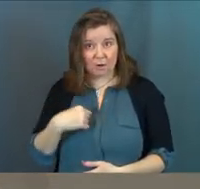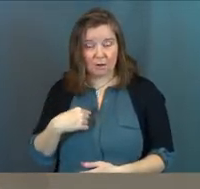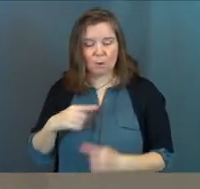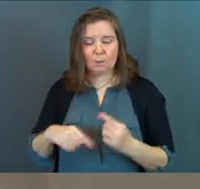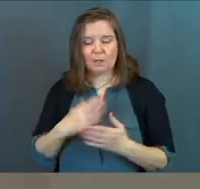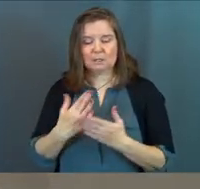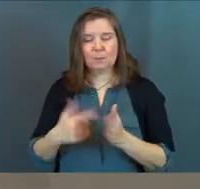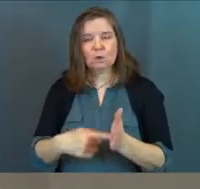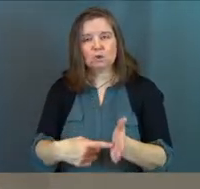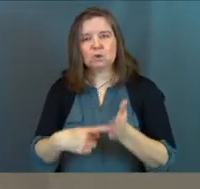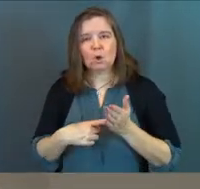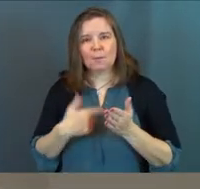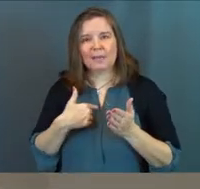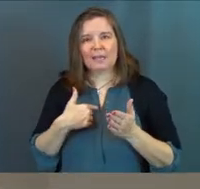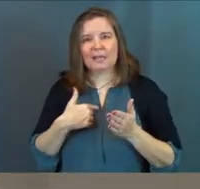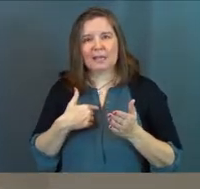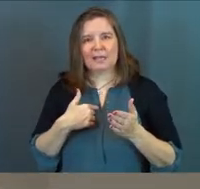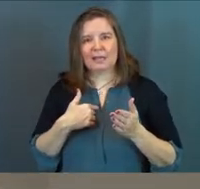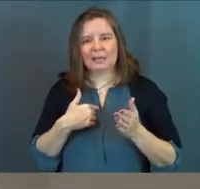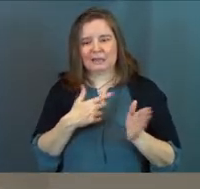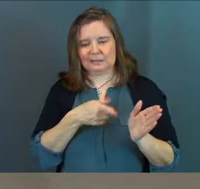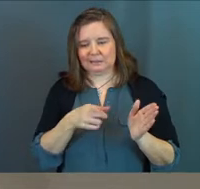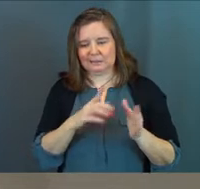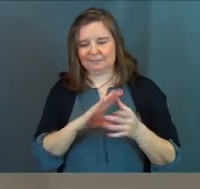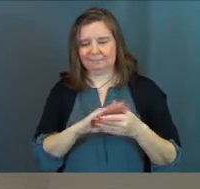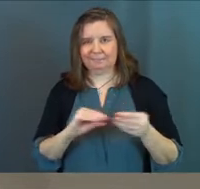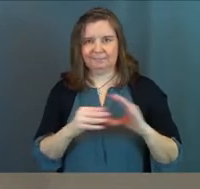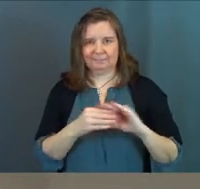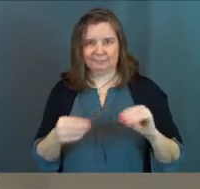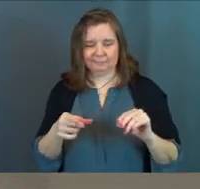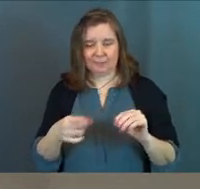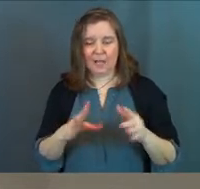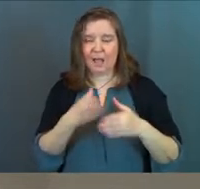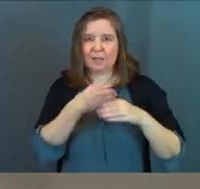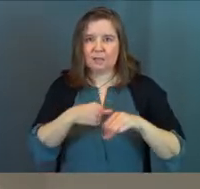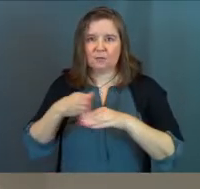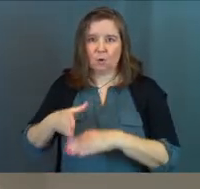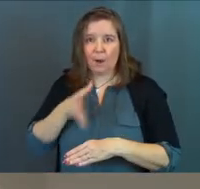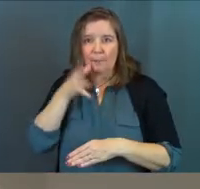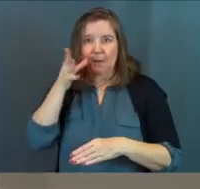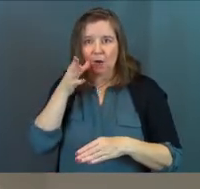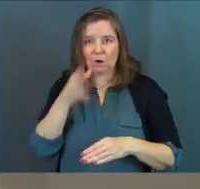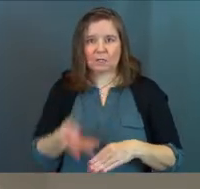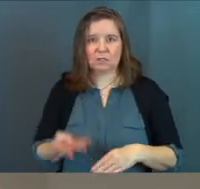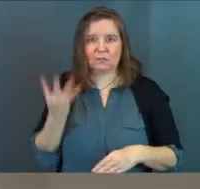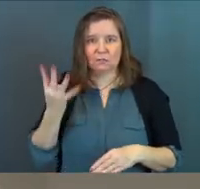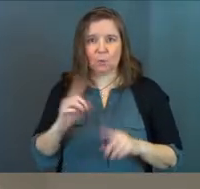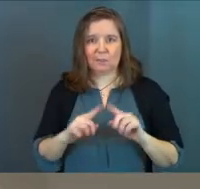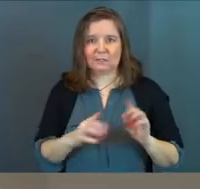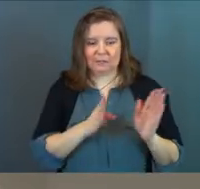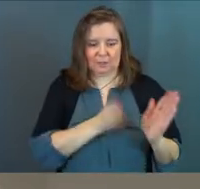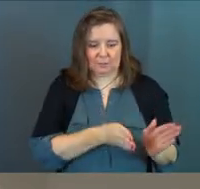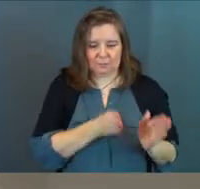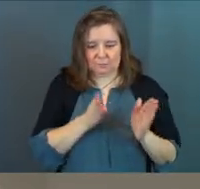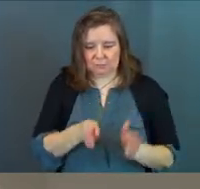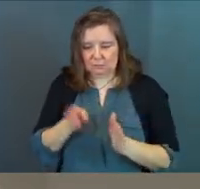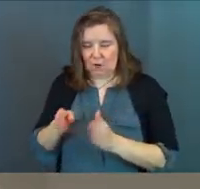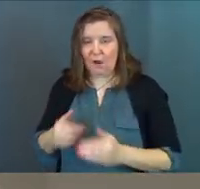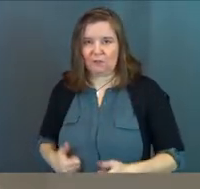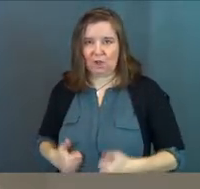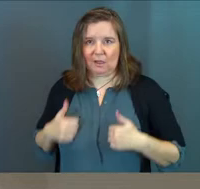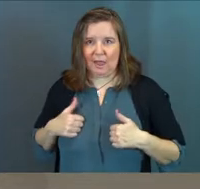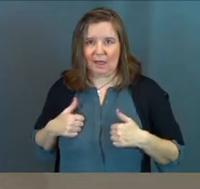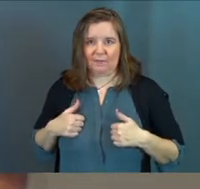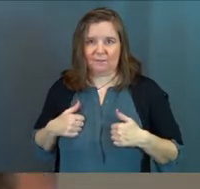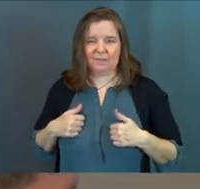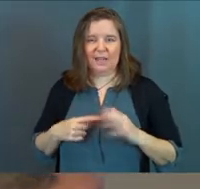was when someone showed me this little illustration, and they broke up parenting a child into four different phases of their life. And